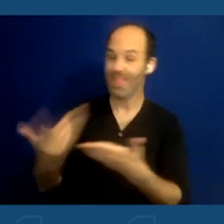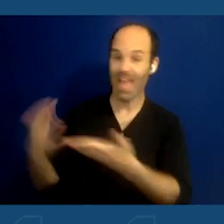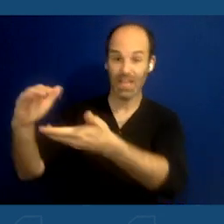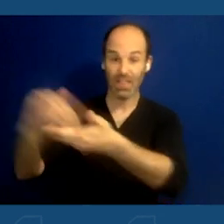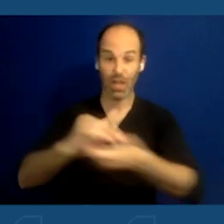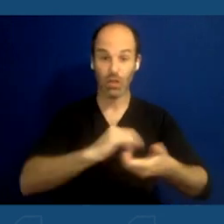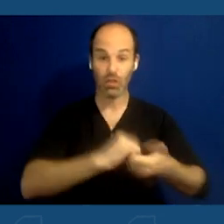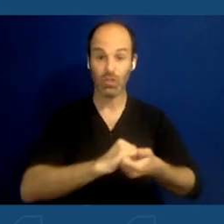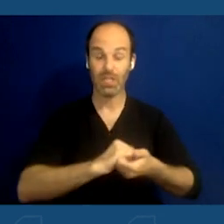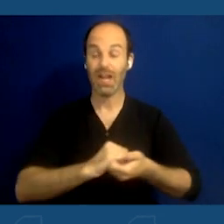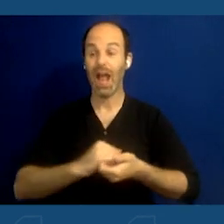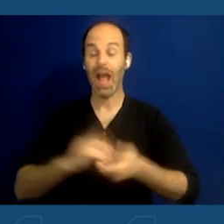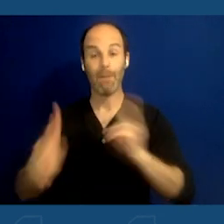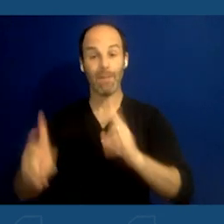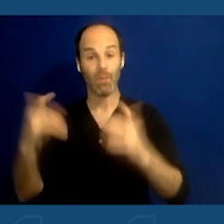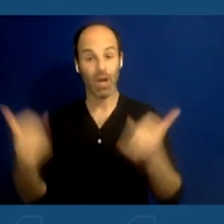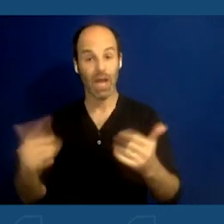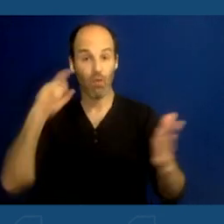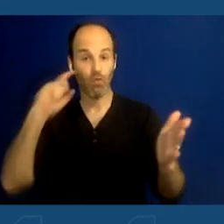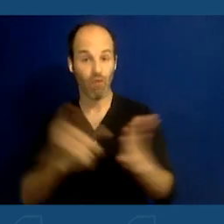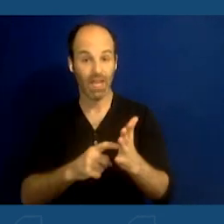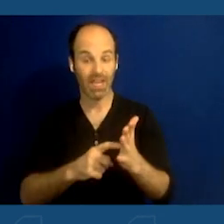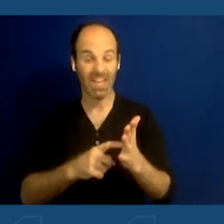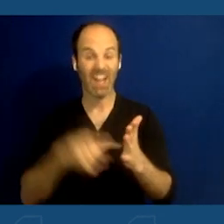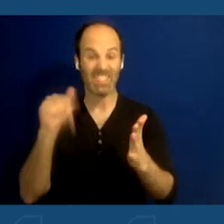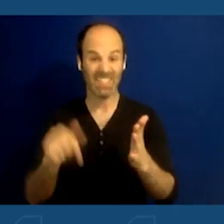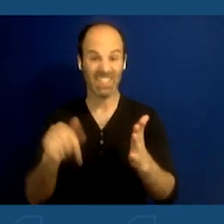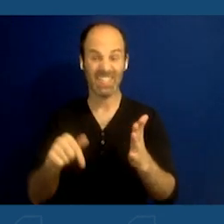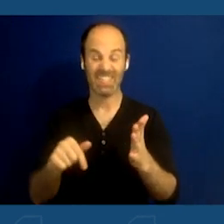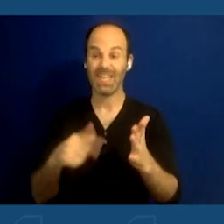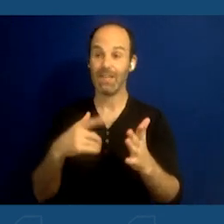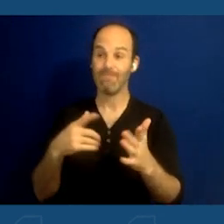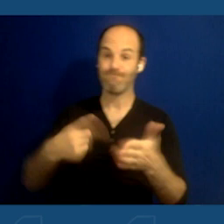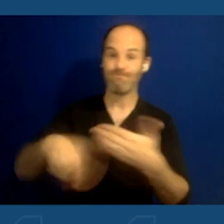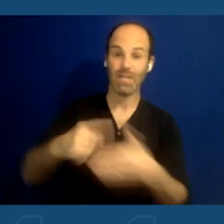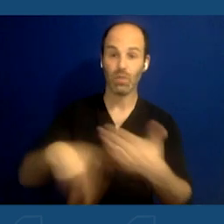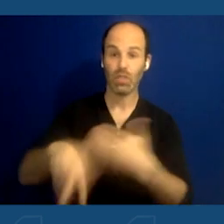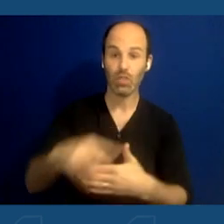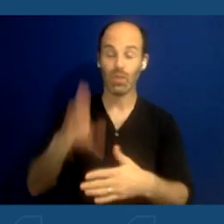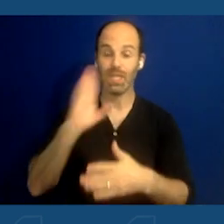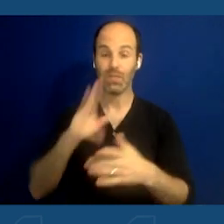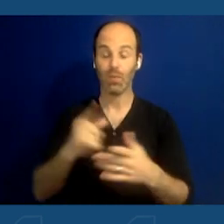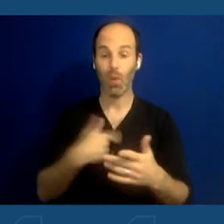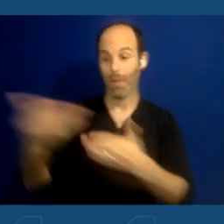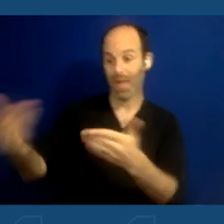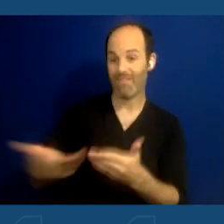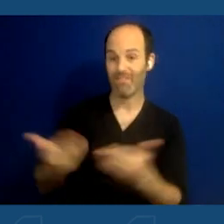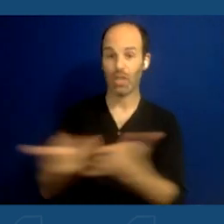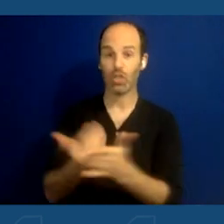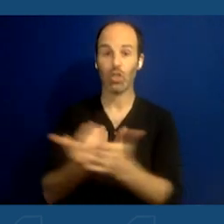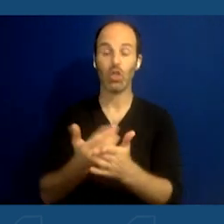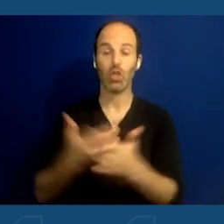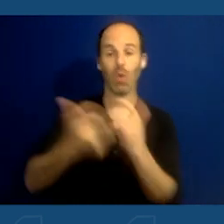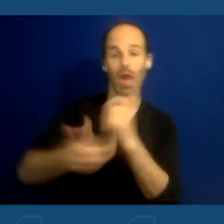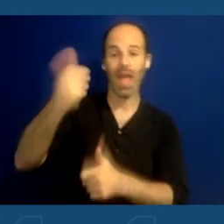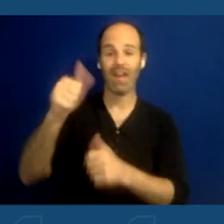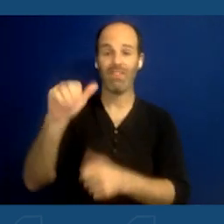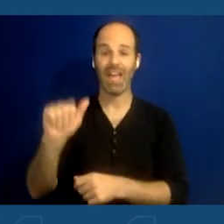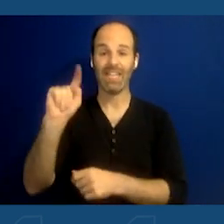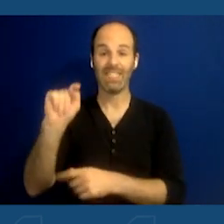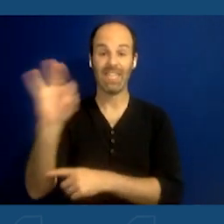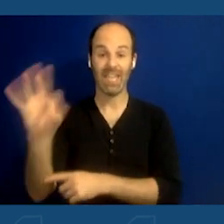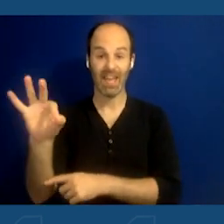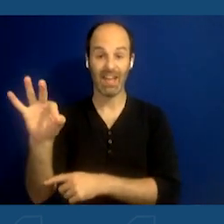receiving, and I'll be announcing this in another week or so, that we will be inviting up the new head of ATF who called me, who said, I